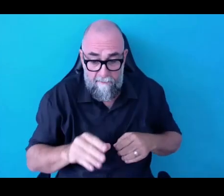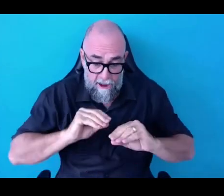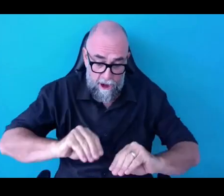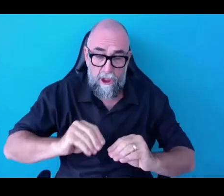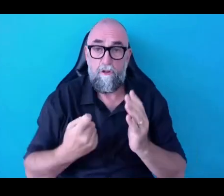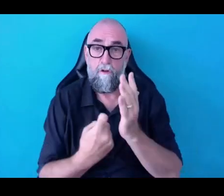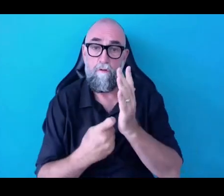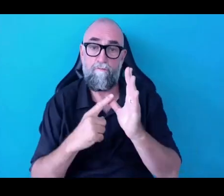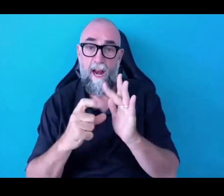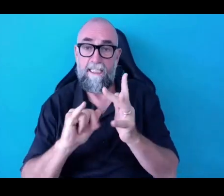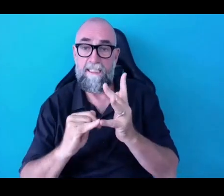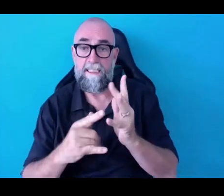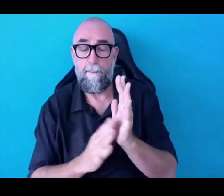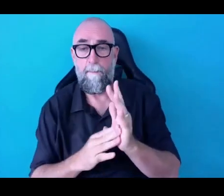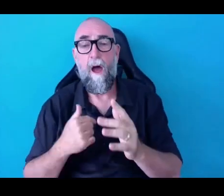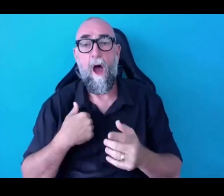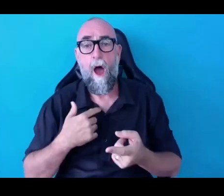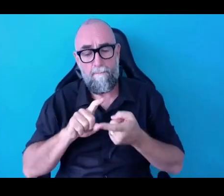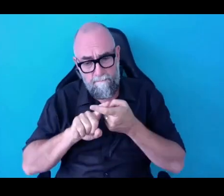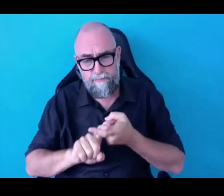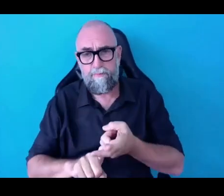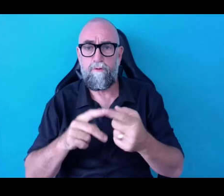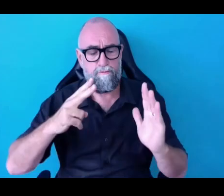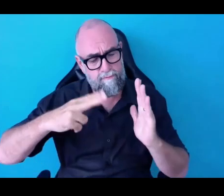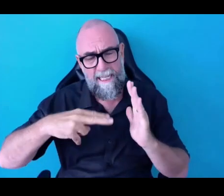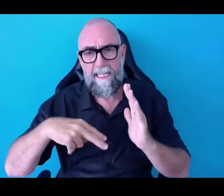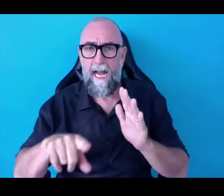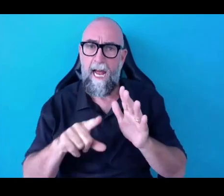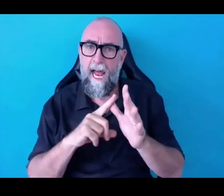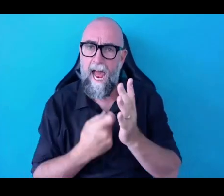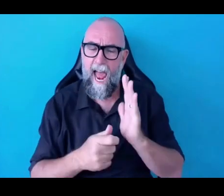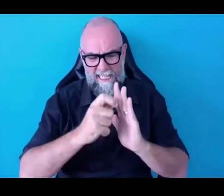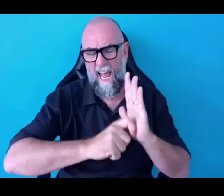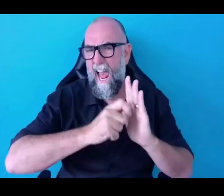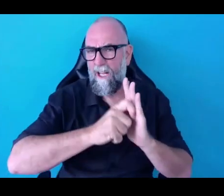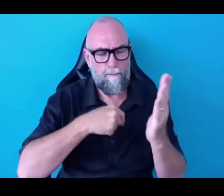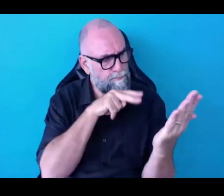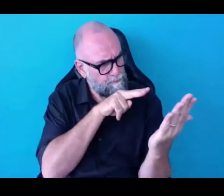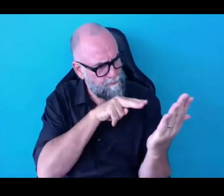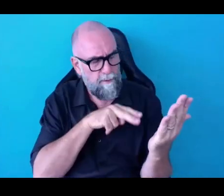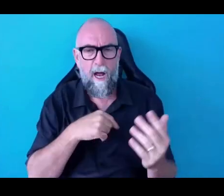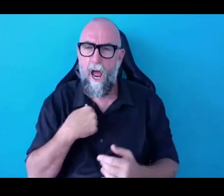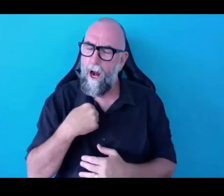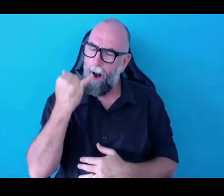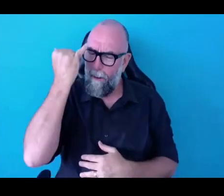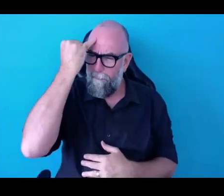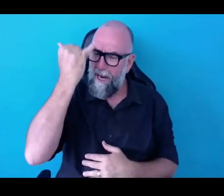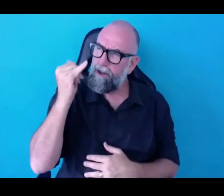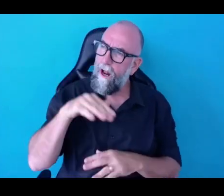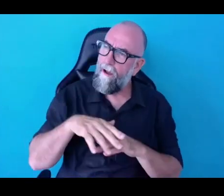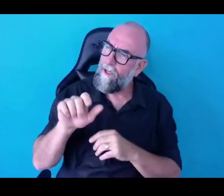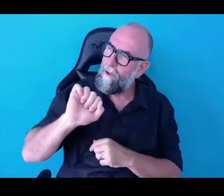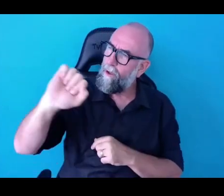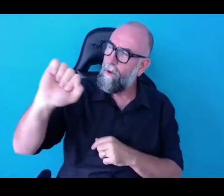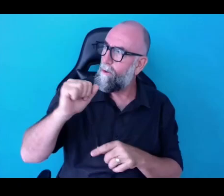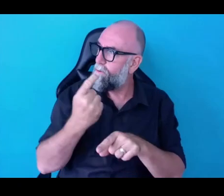to read the article and think about your work, I wondered if you had imagined that some 16 years later, that derogatory and racist language would